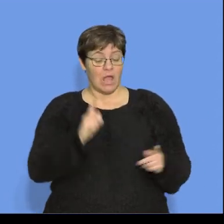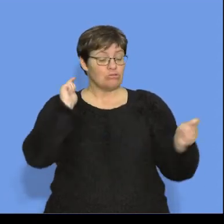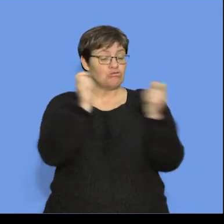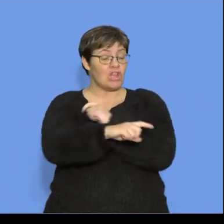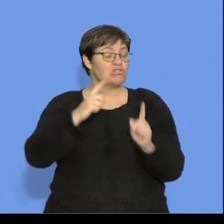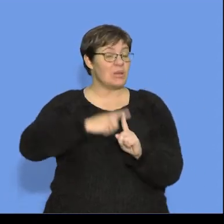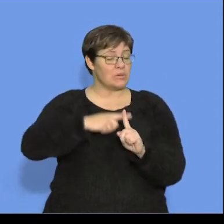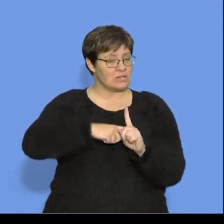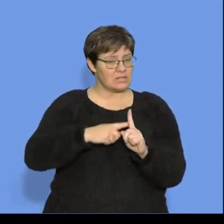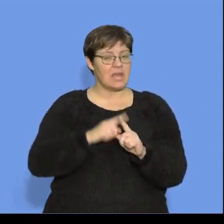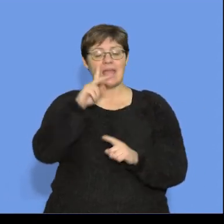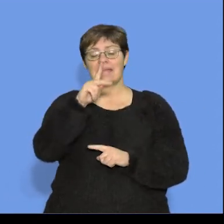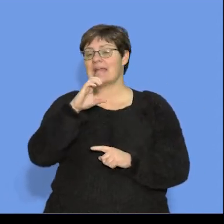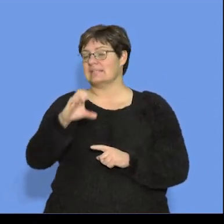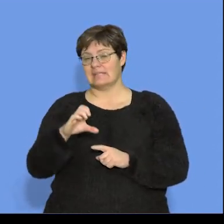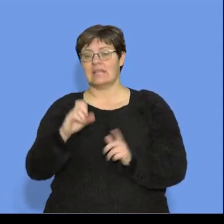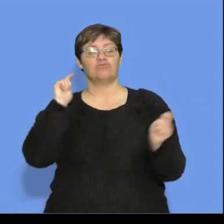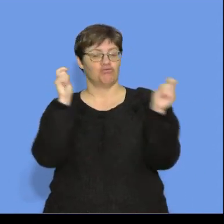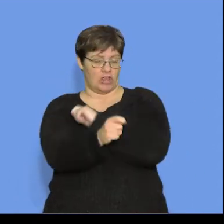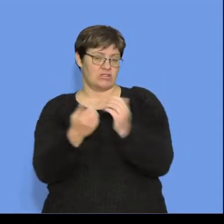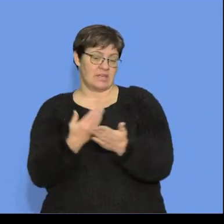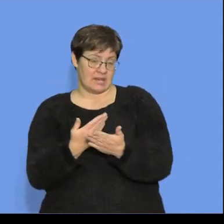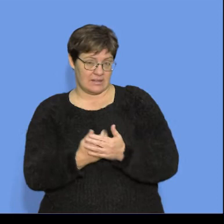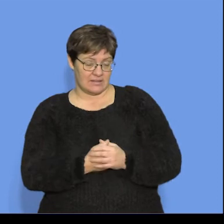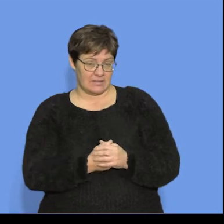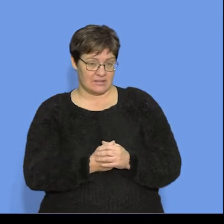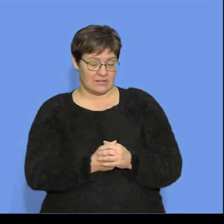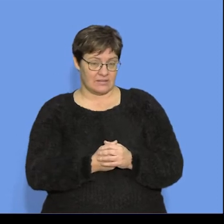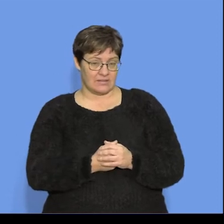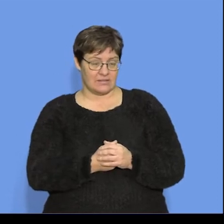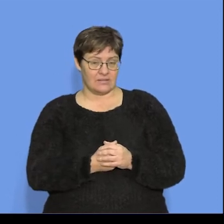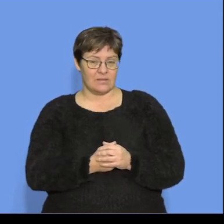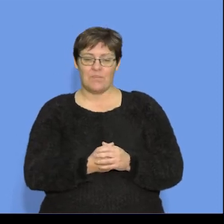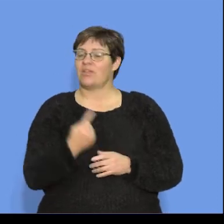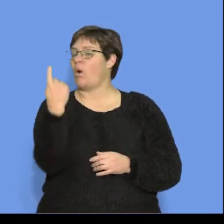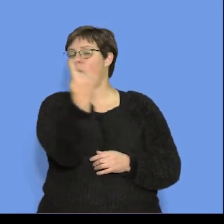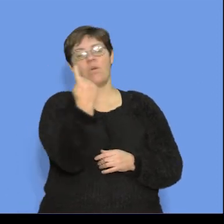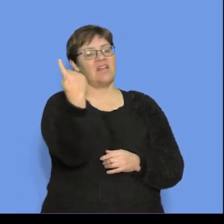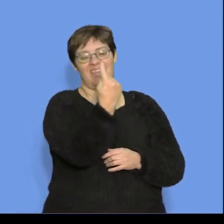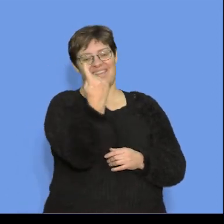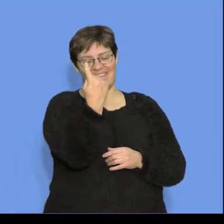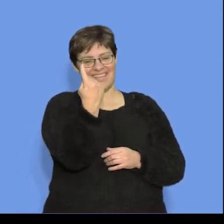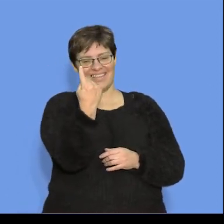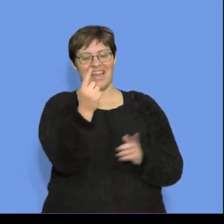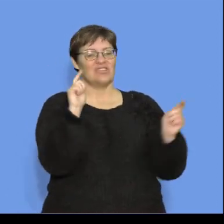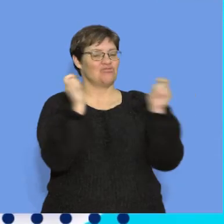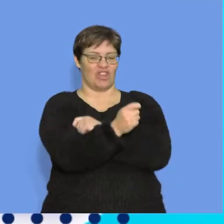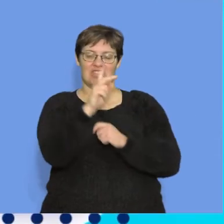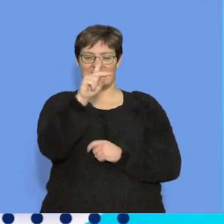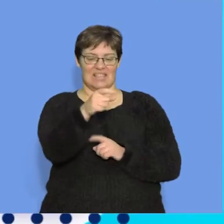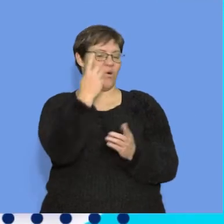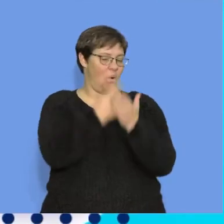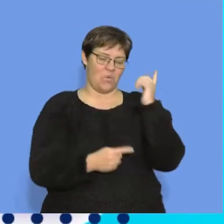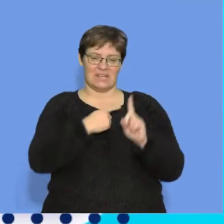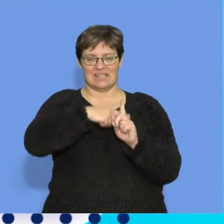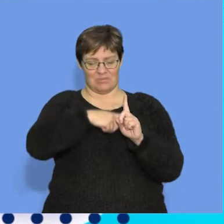the temperature, the Kc can change. But it's the only thing that will change the Kc. If you